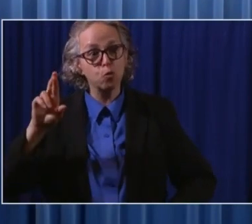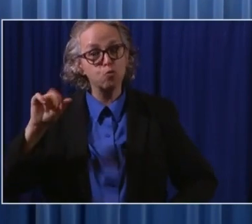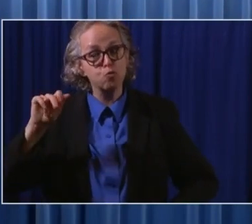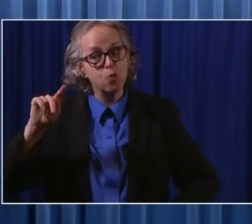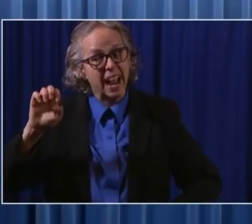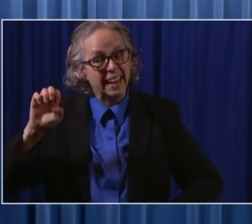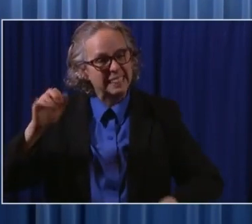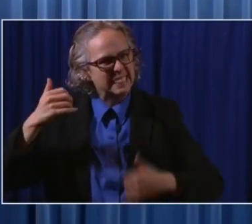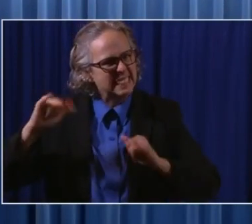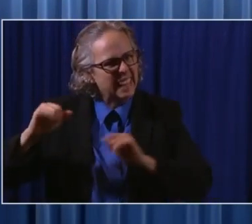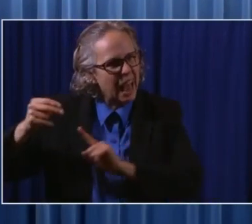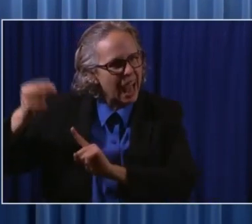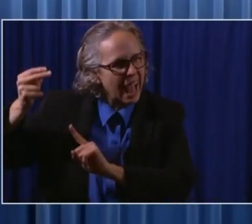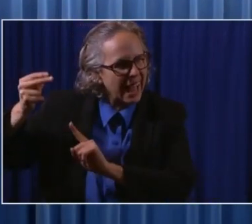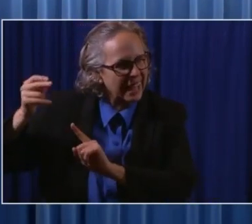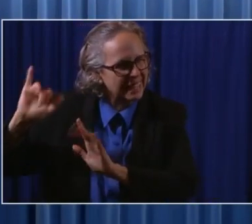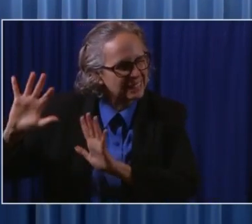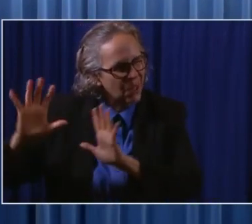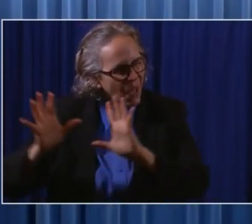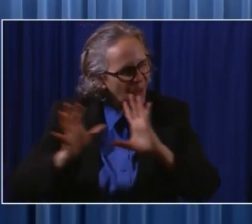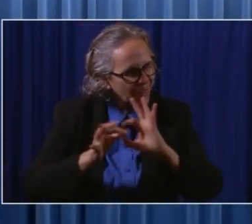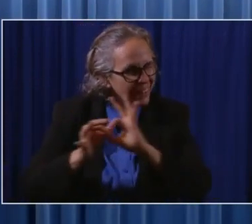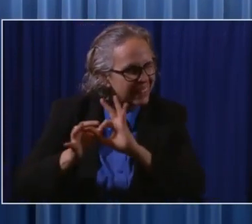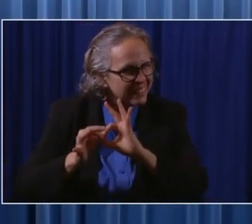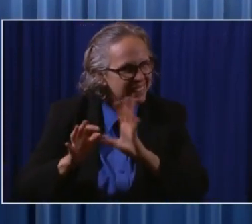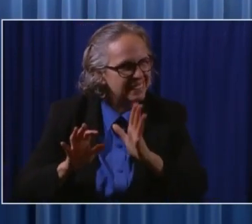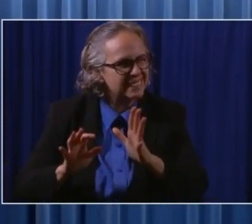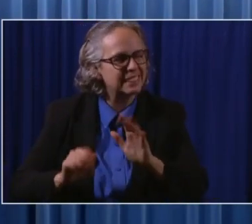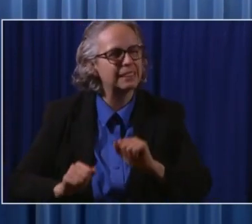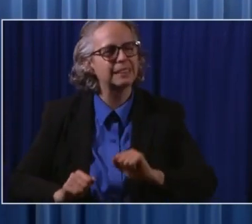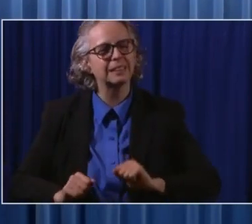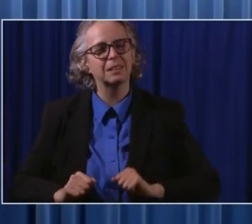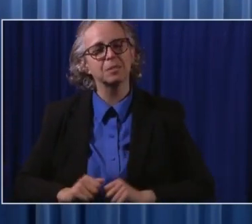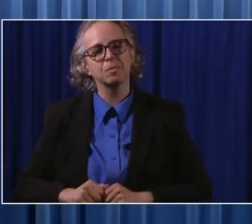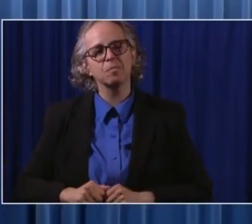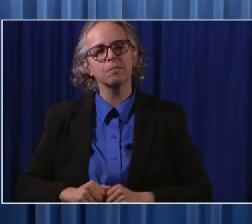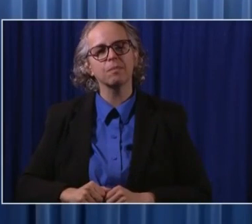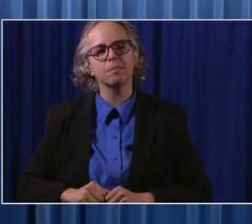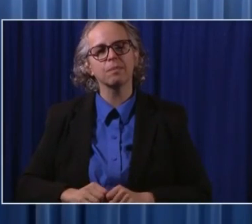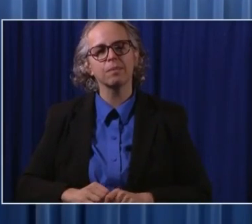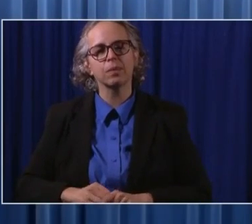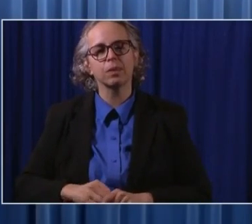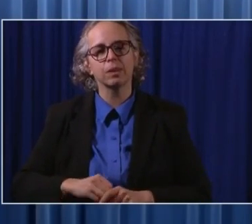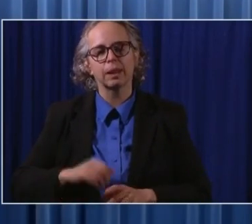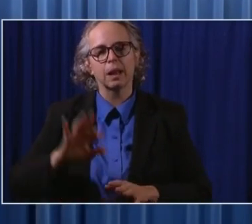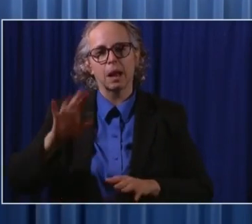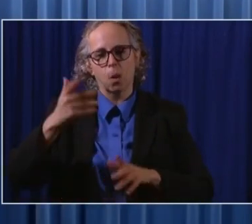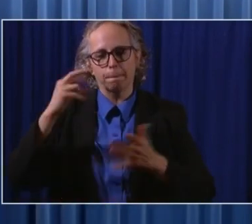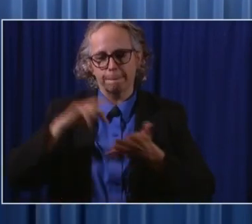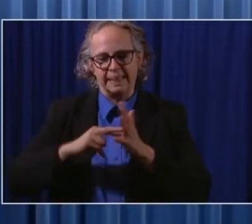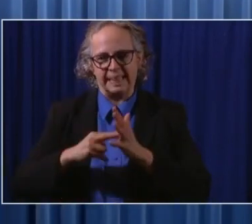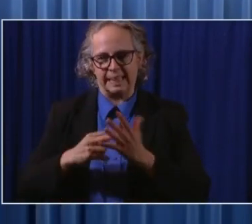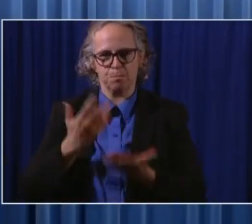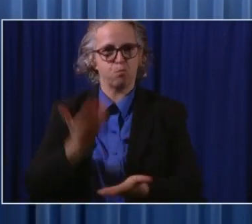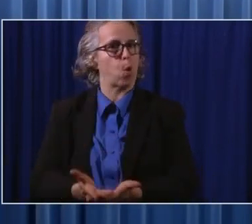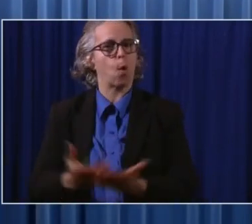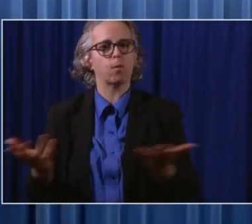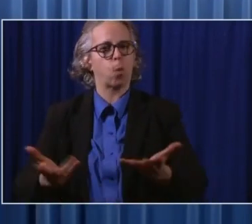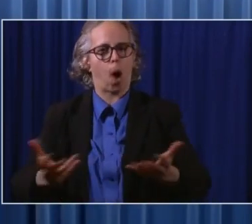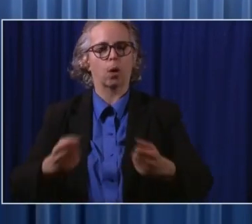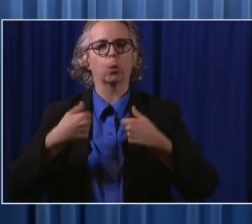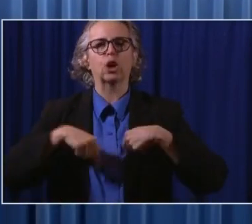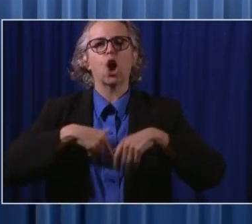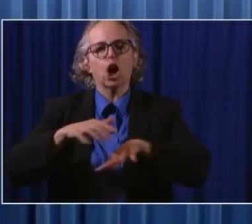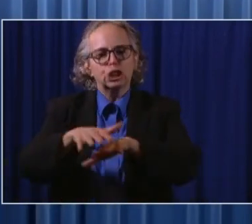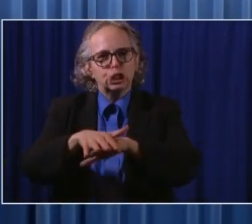but that rate increase has certainly been dramatically slowed down. And that has occurred at a time